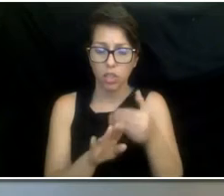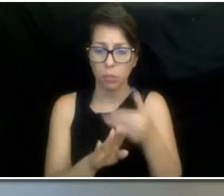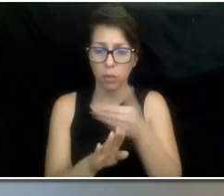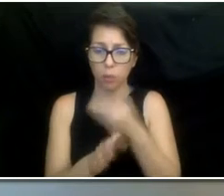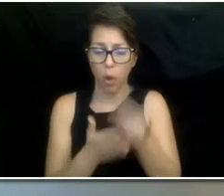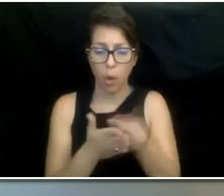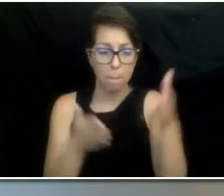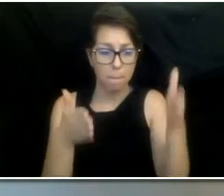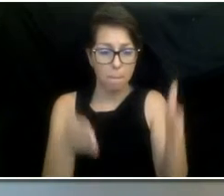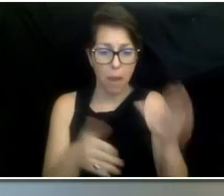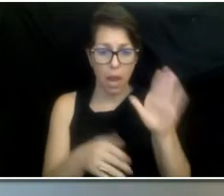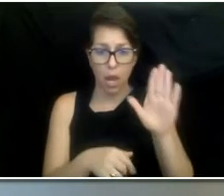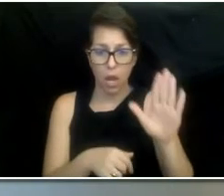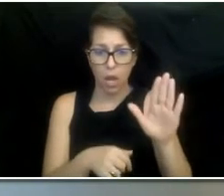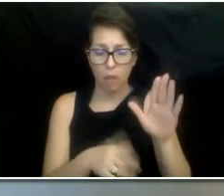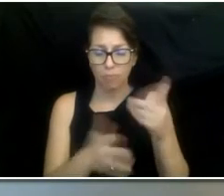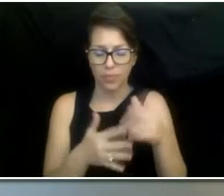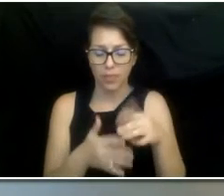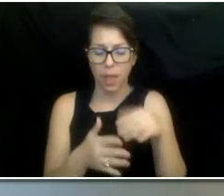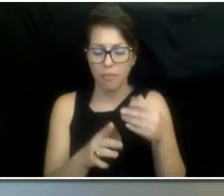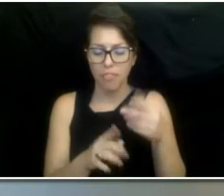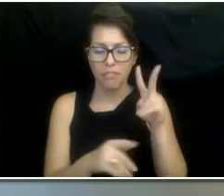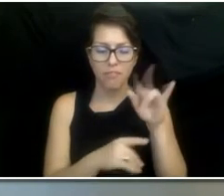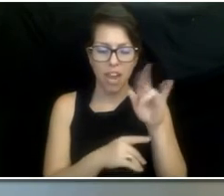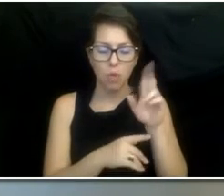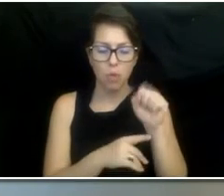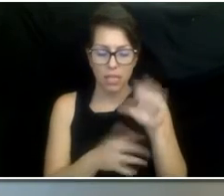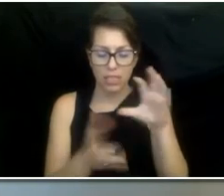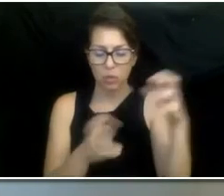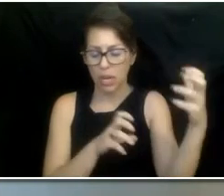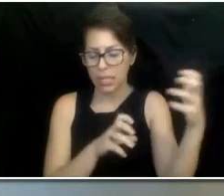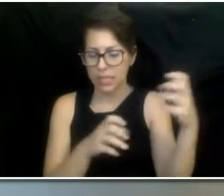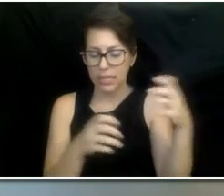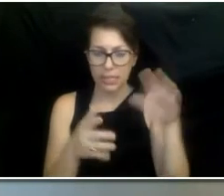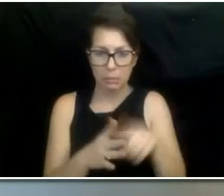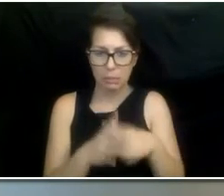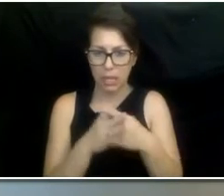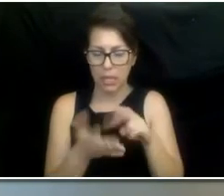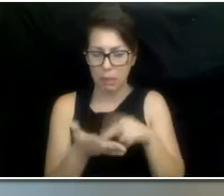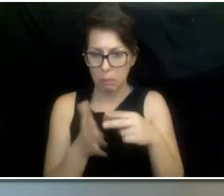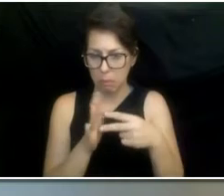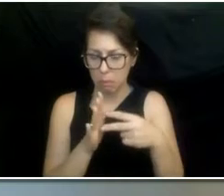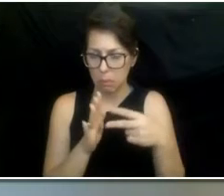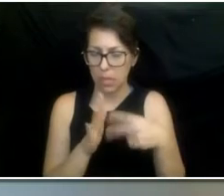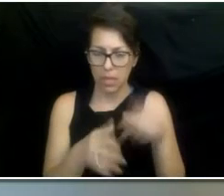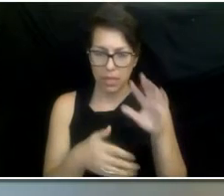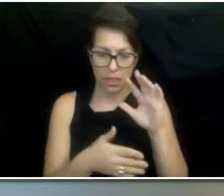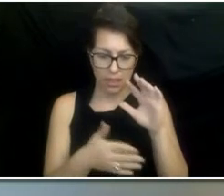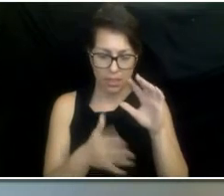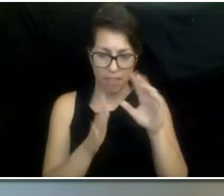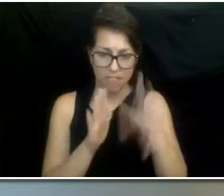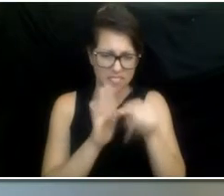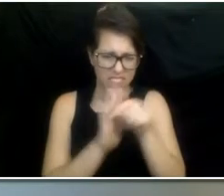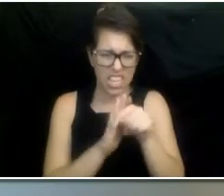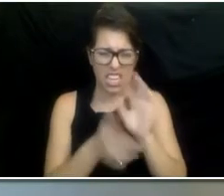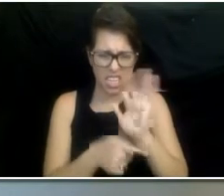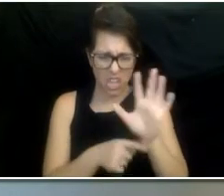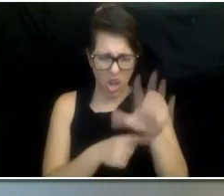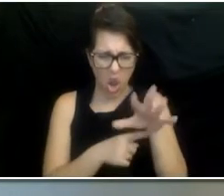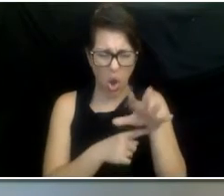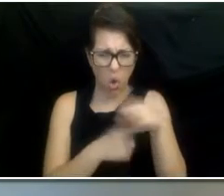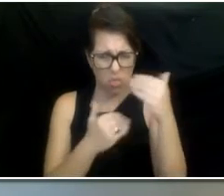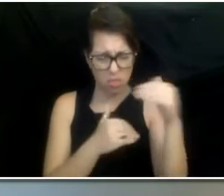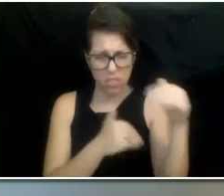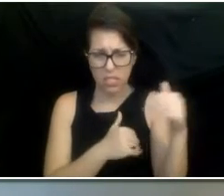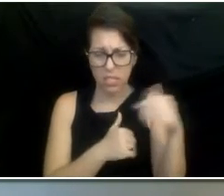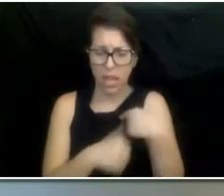all um communicate virtually conduct these hearings virtually then we need the resources available for the courts to be able